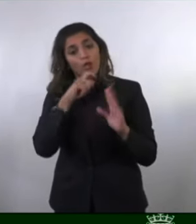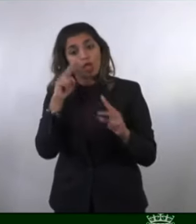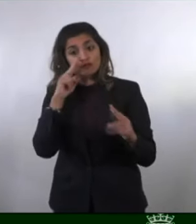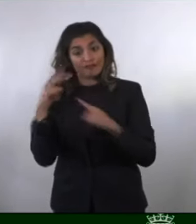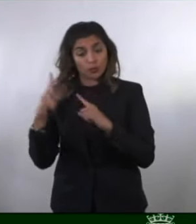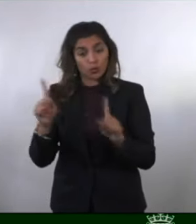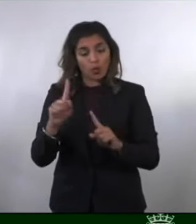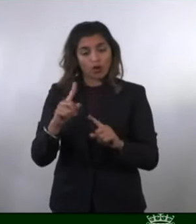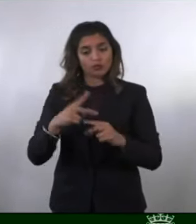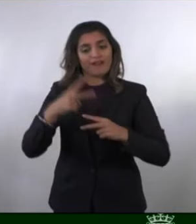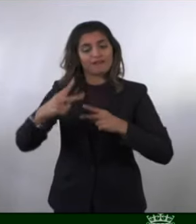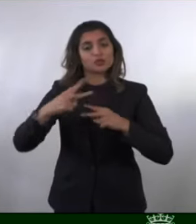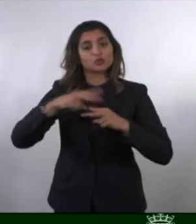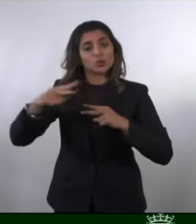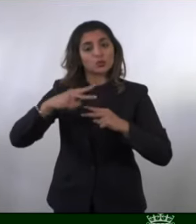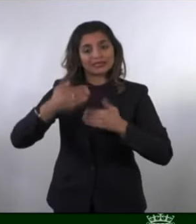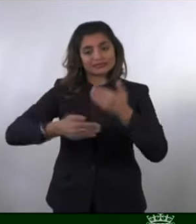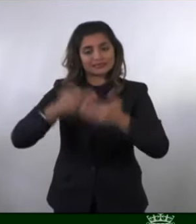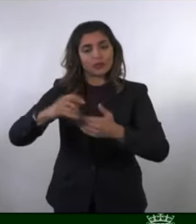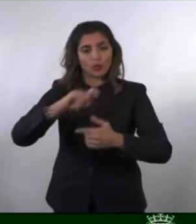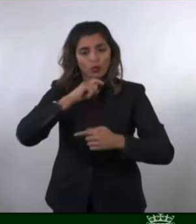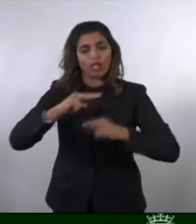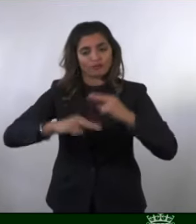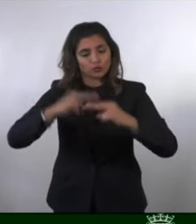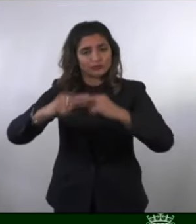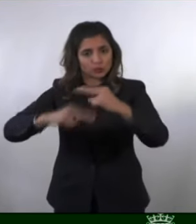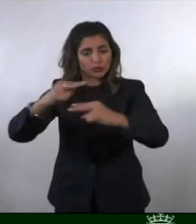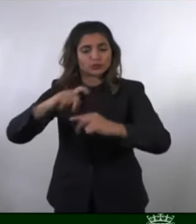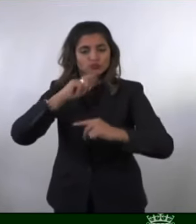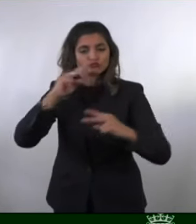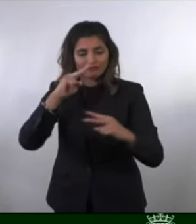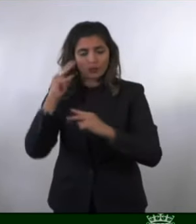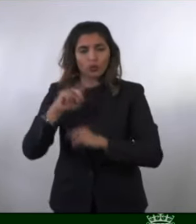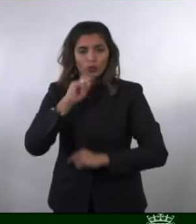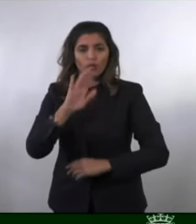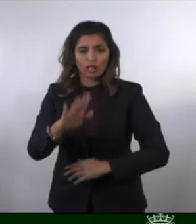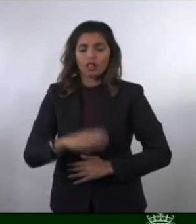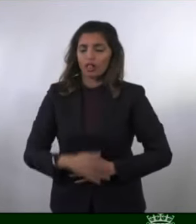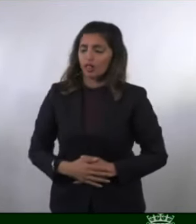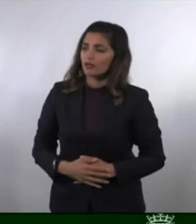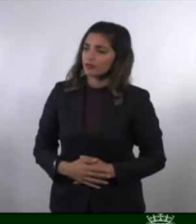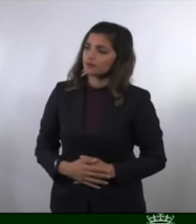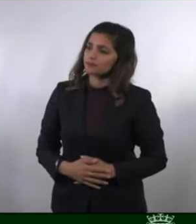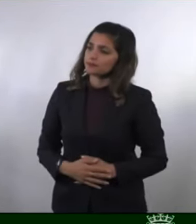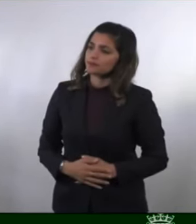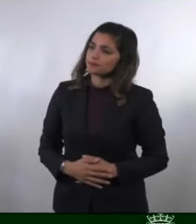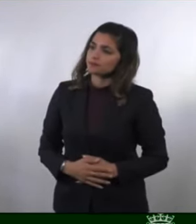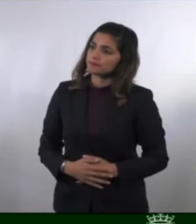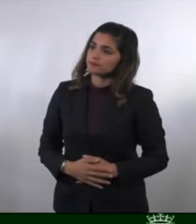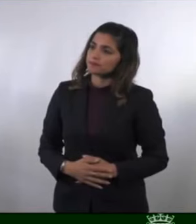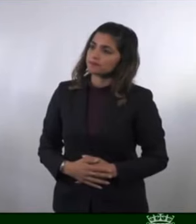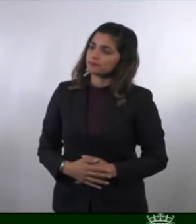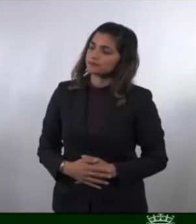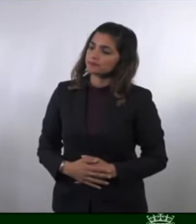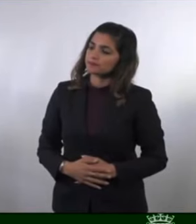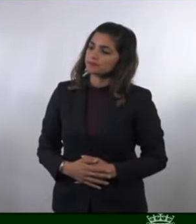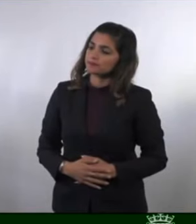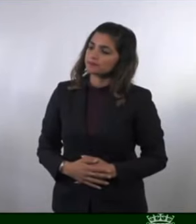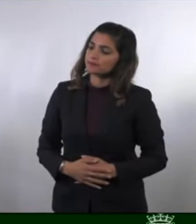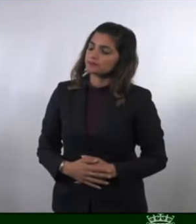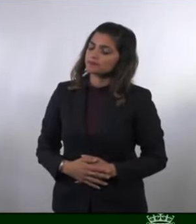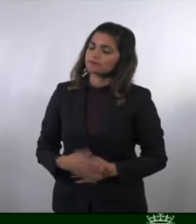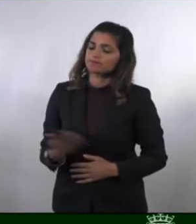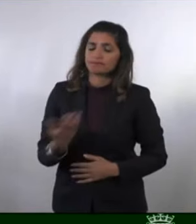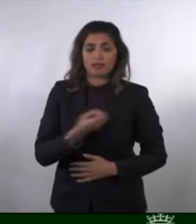Mary Kelly-Foy. Thank you, Madam Deputy Speaker. While the Prime Minister might hope that coronavirus take the day off this Christmas,